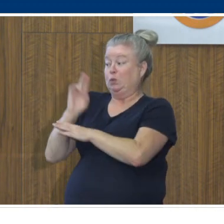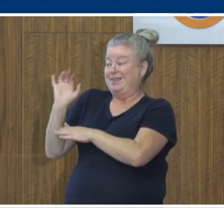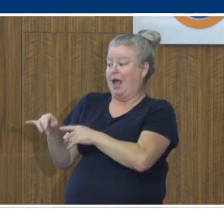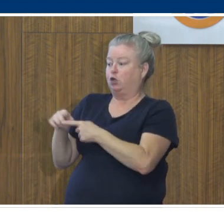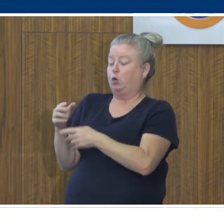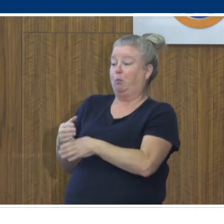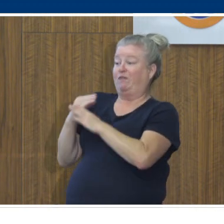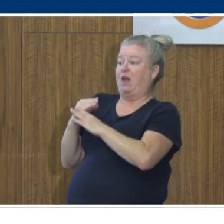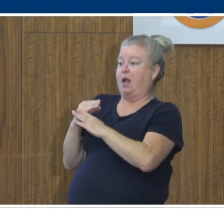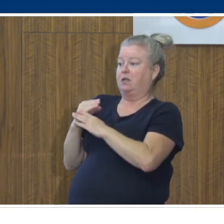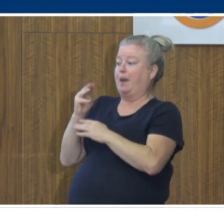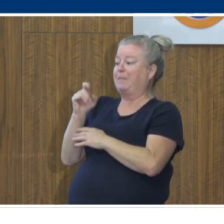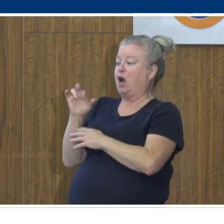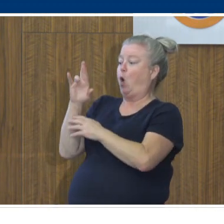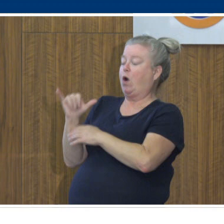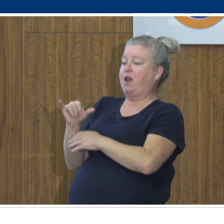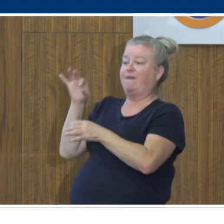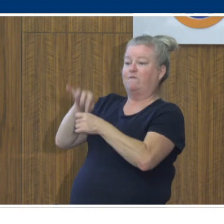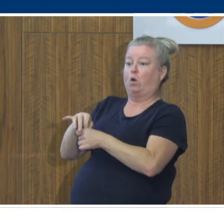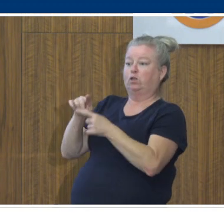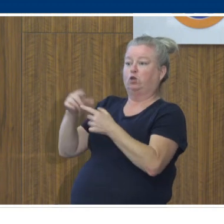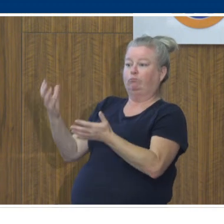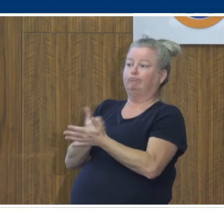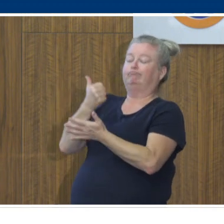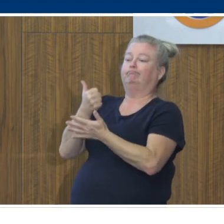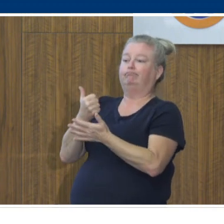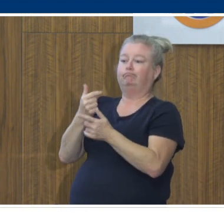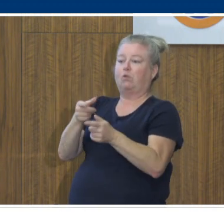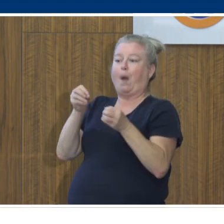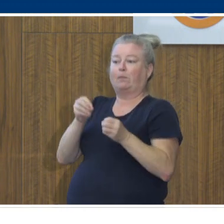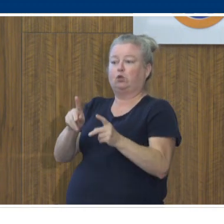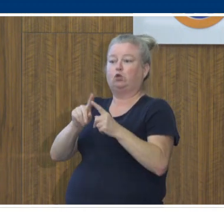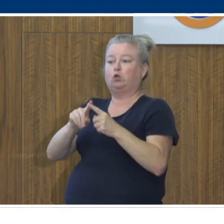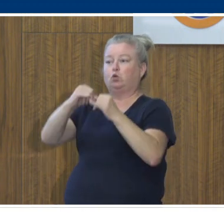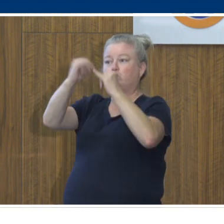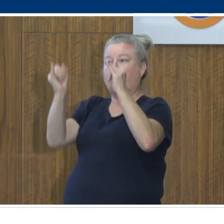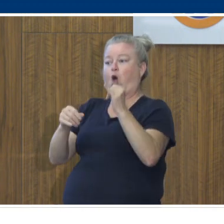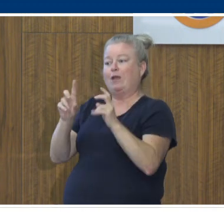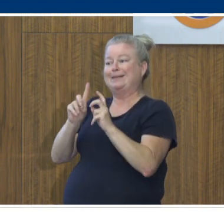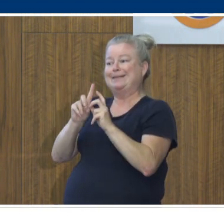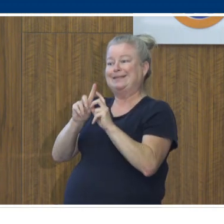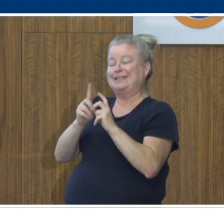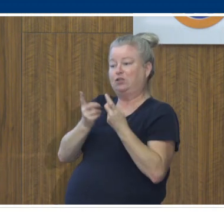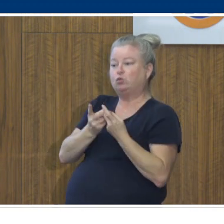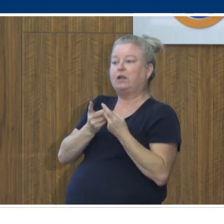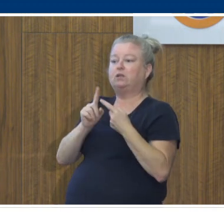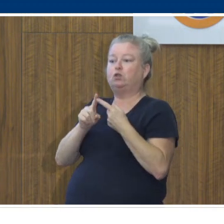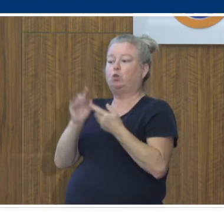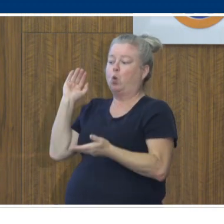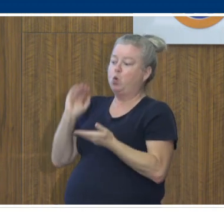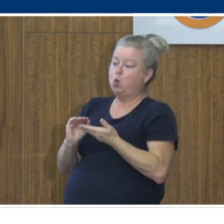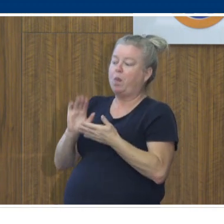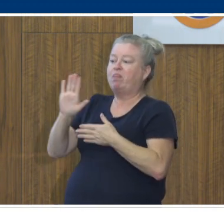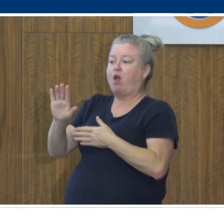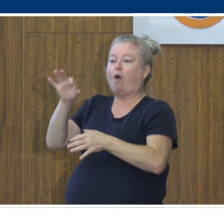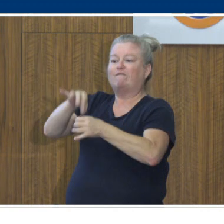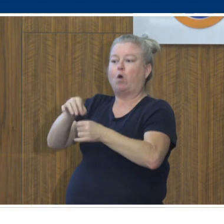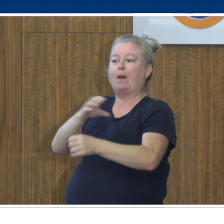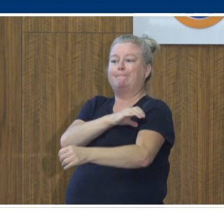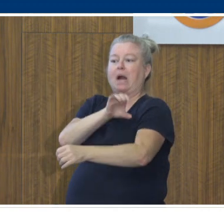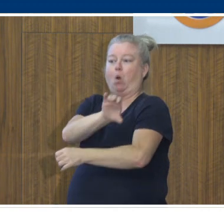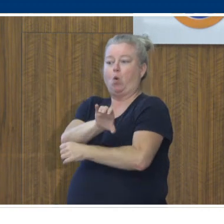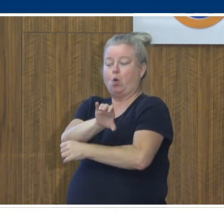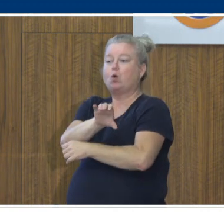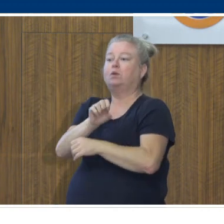prevent minority voters from gaining political power by drawing districts in a way that dilutes their voting power. And this vote by dilution